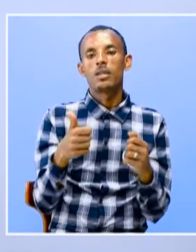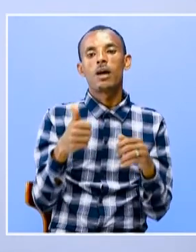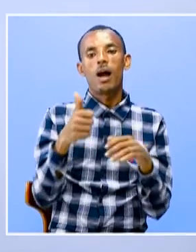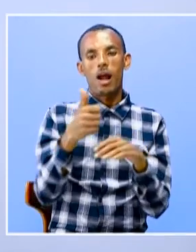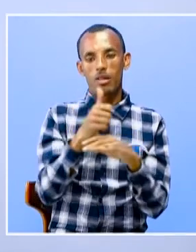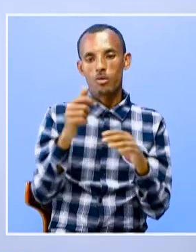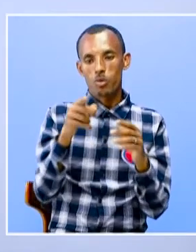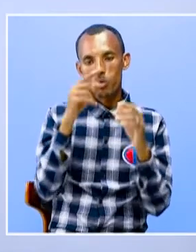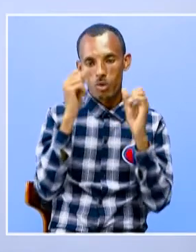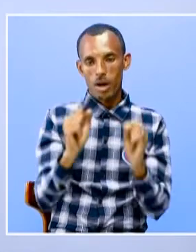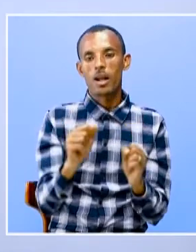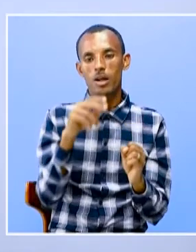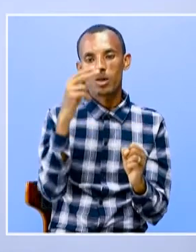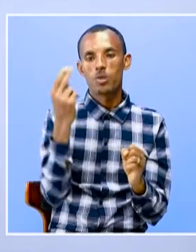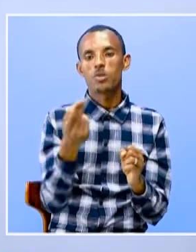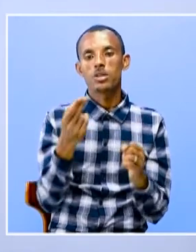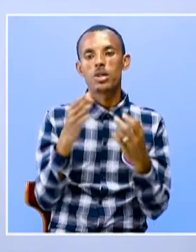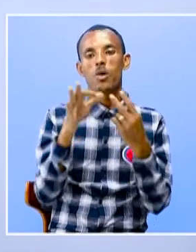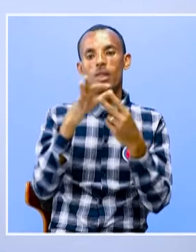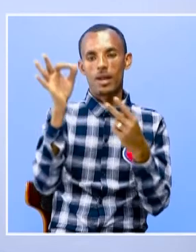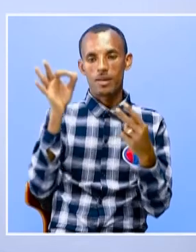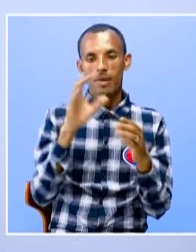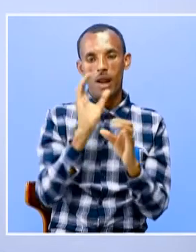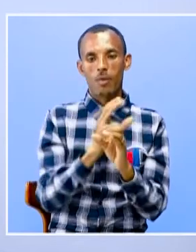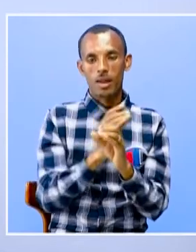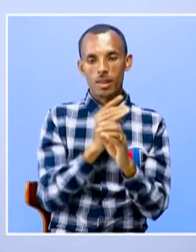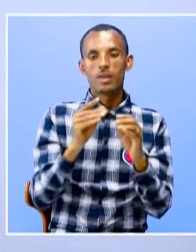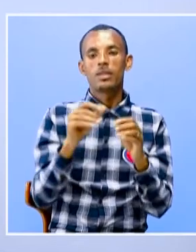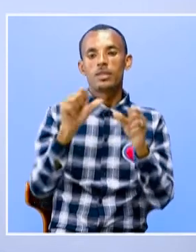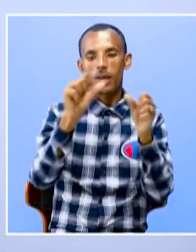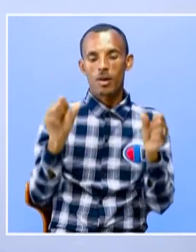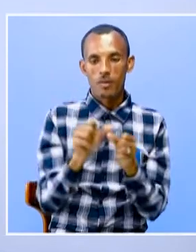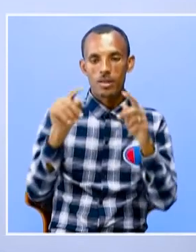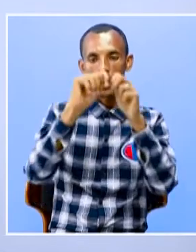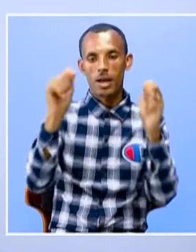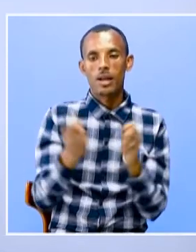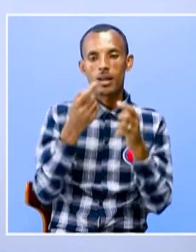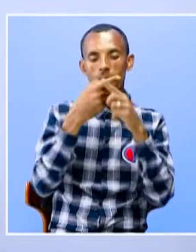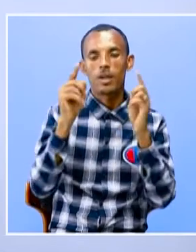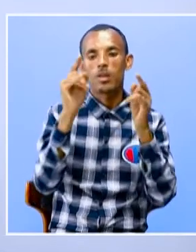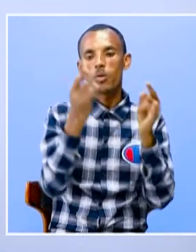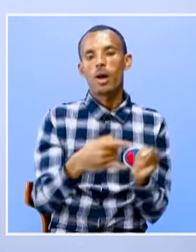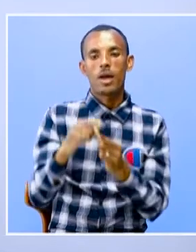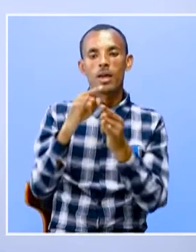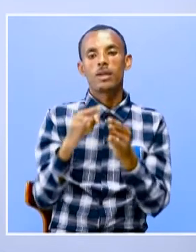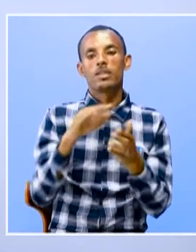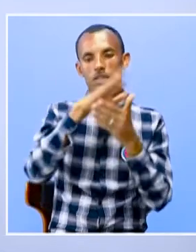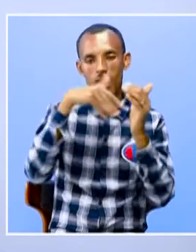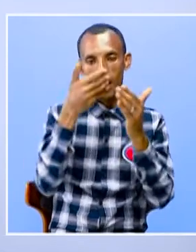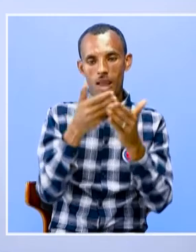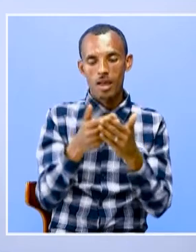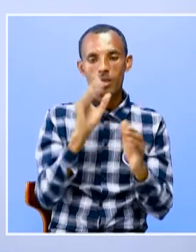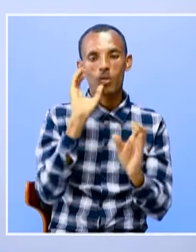can alternatively calculate the area of a triangle, acute angle triangle, in different ways. Therefore, but generally,